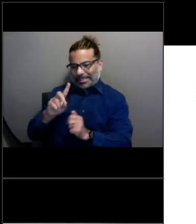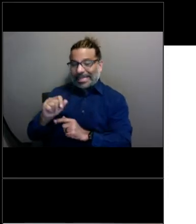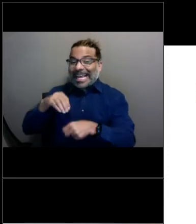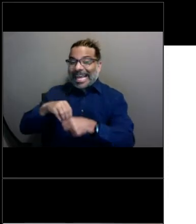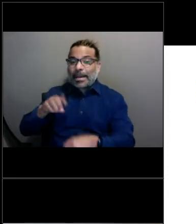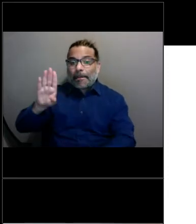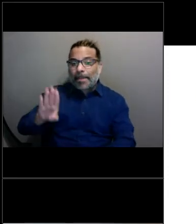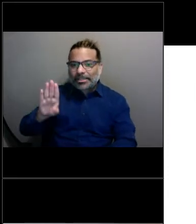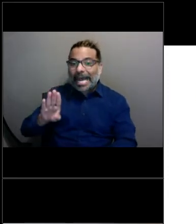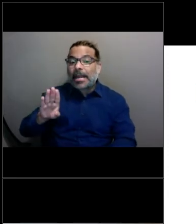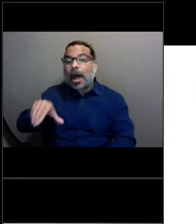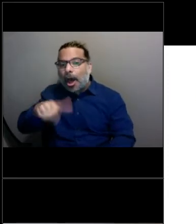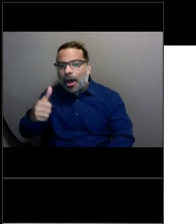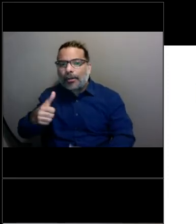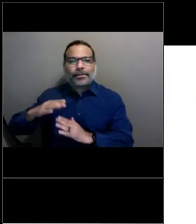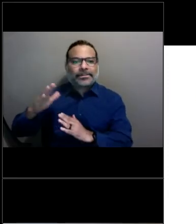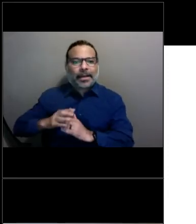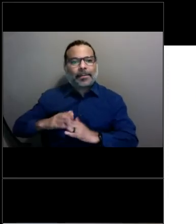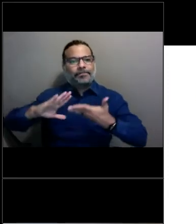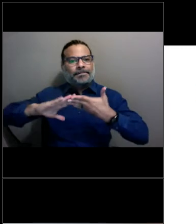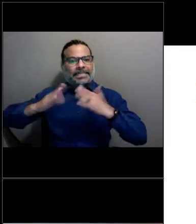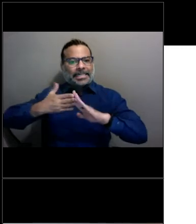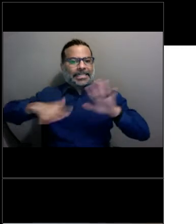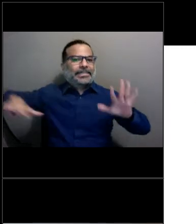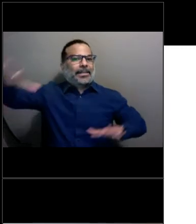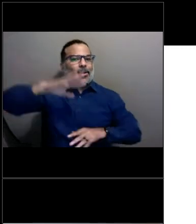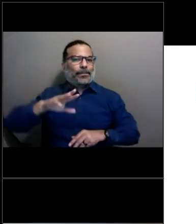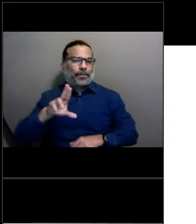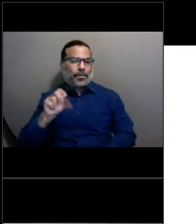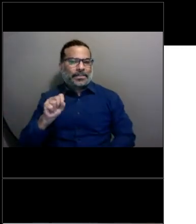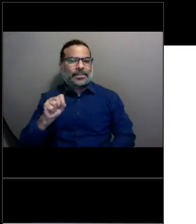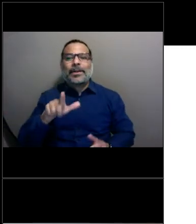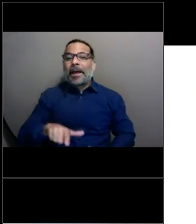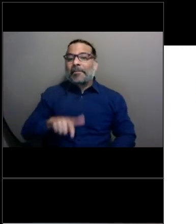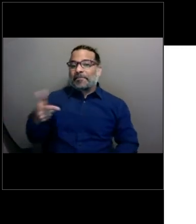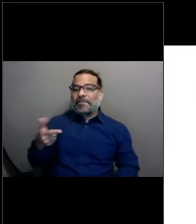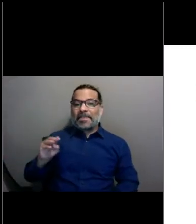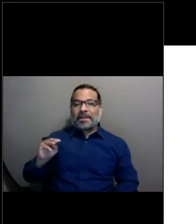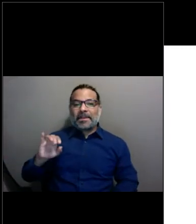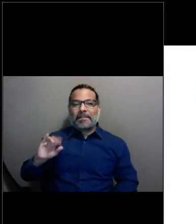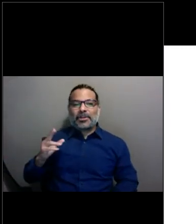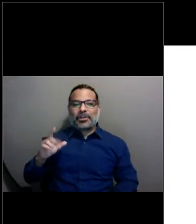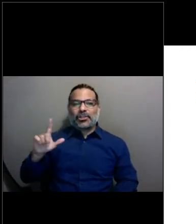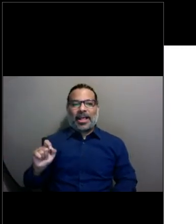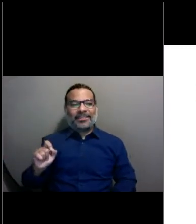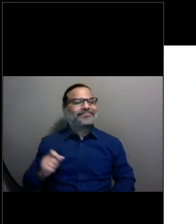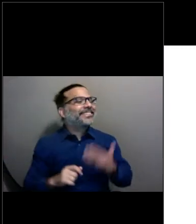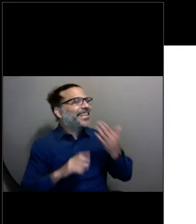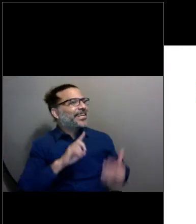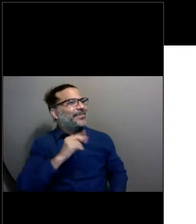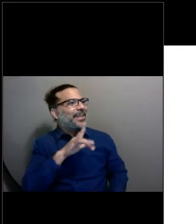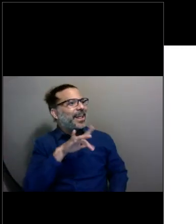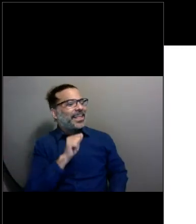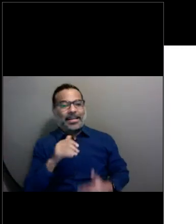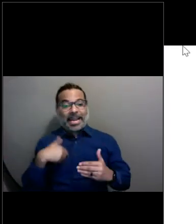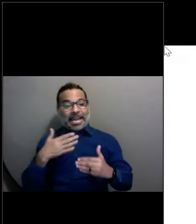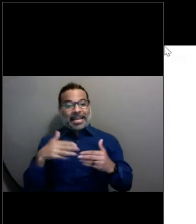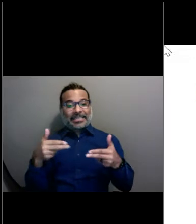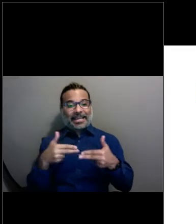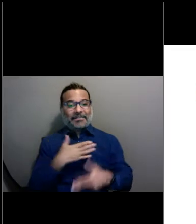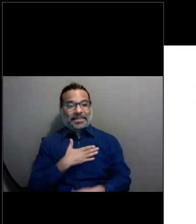top metropolitan areas. So I will turn it over to Michelle now. Thank you. Thank you, Dahlia. Next slide, please,